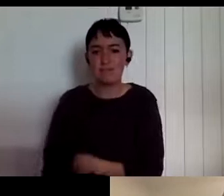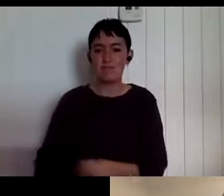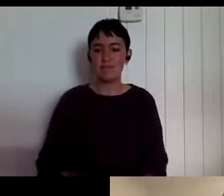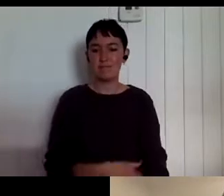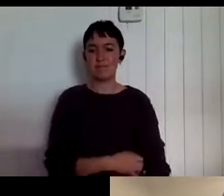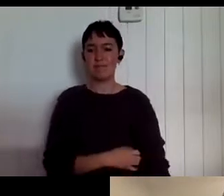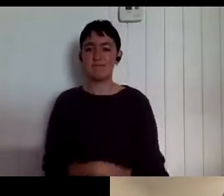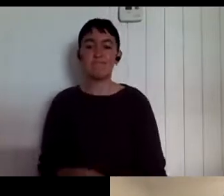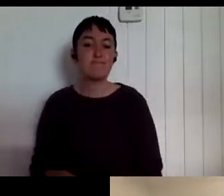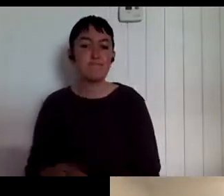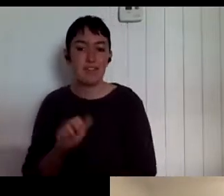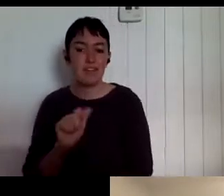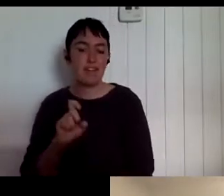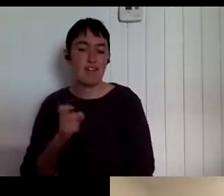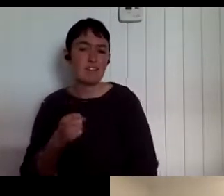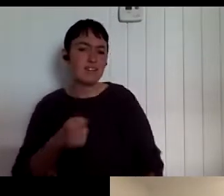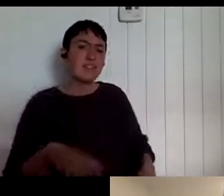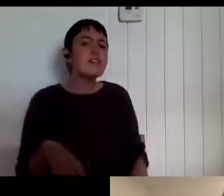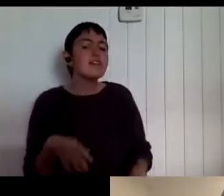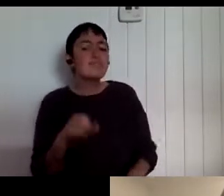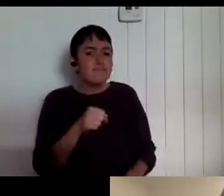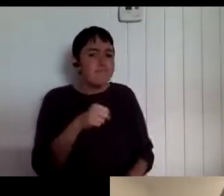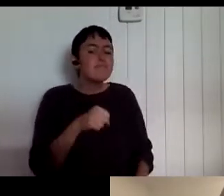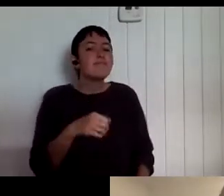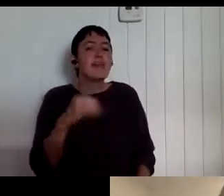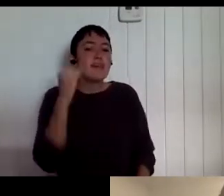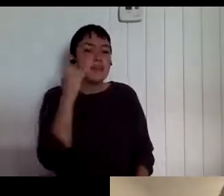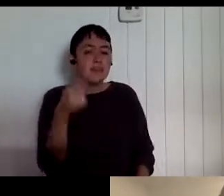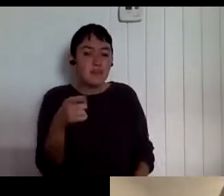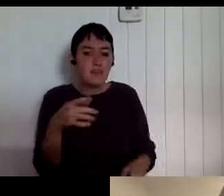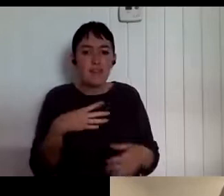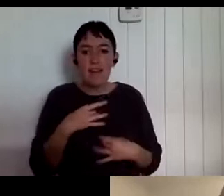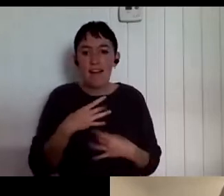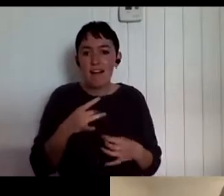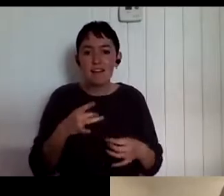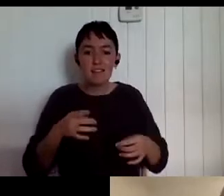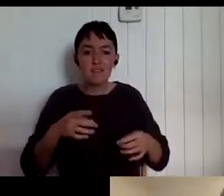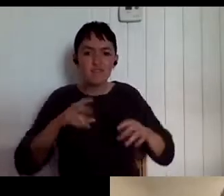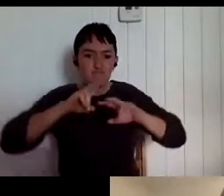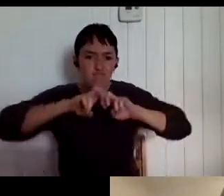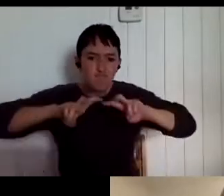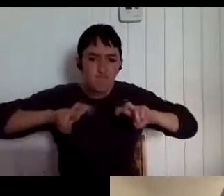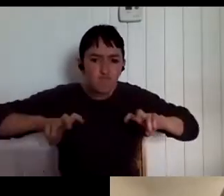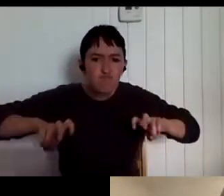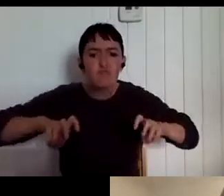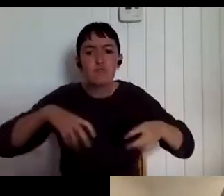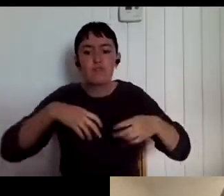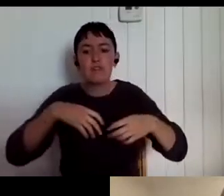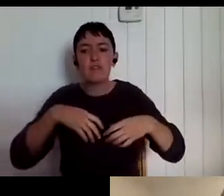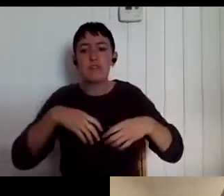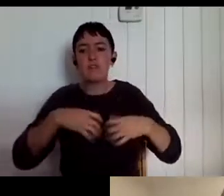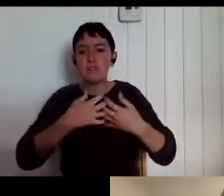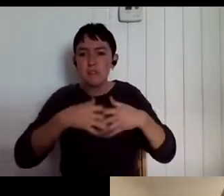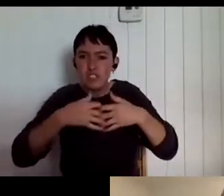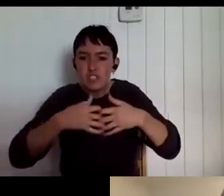Yeah, and going off of that, if you like to tinker with things, if you like to take things apart, if you want to like open, you know, pop the hood up off a car and